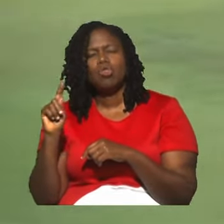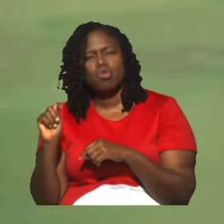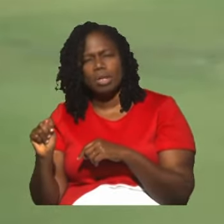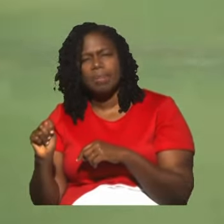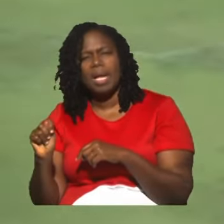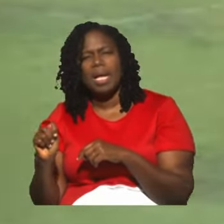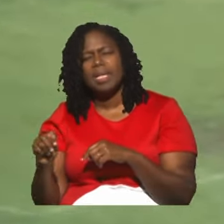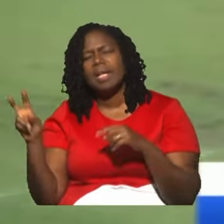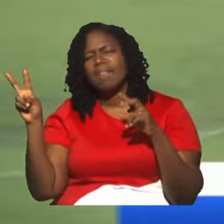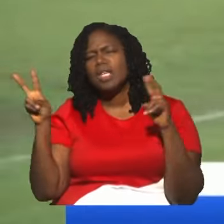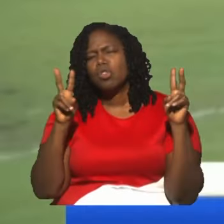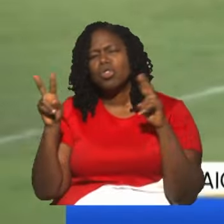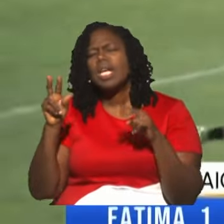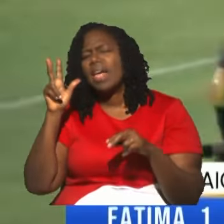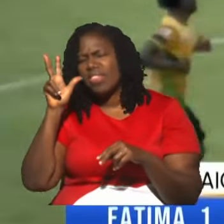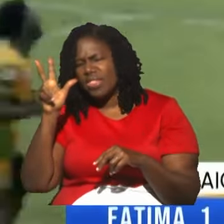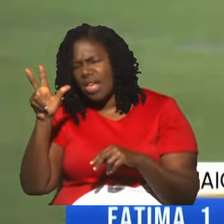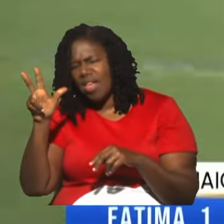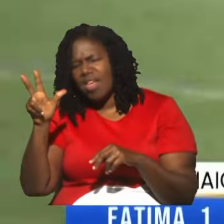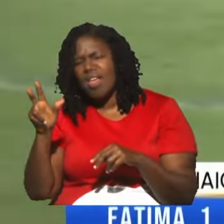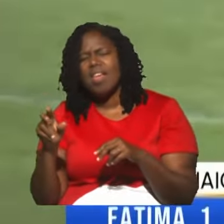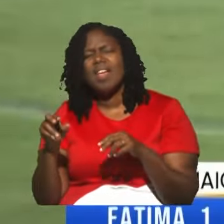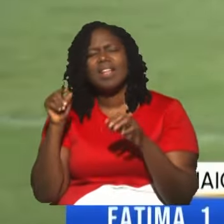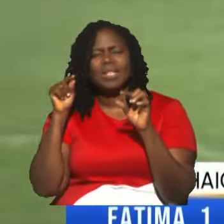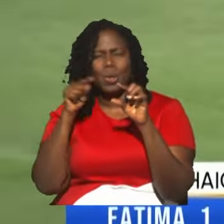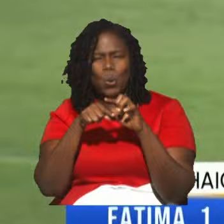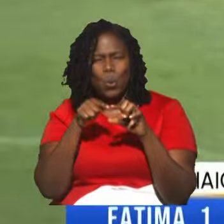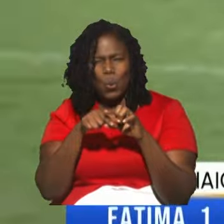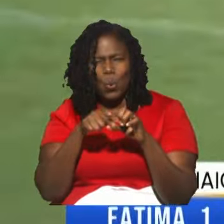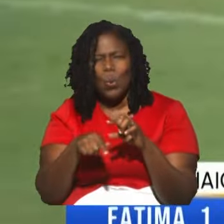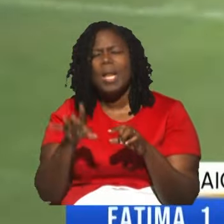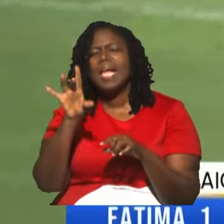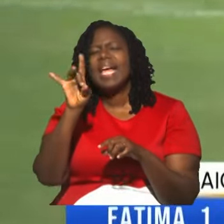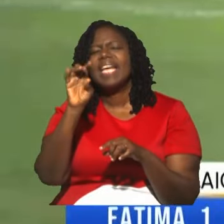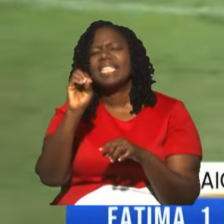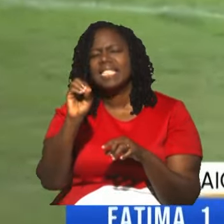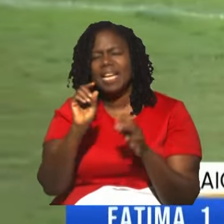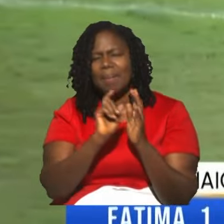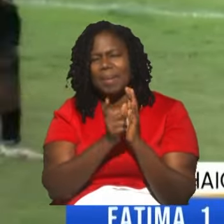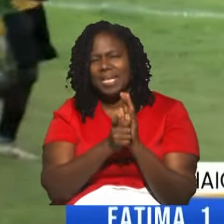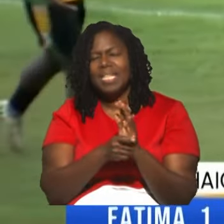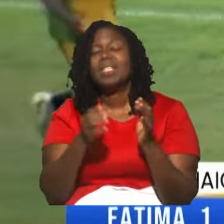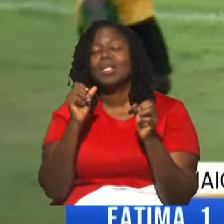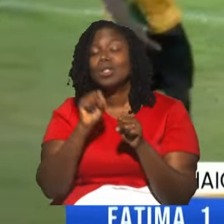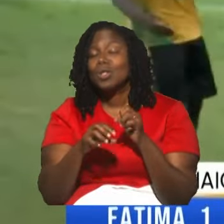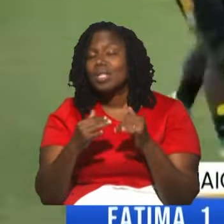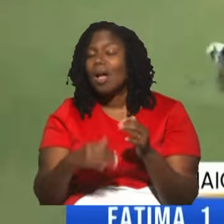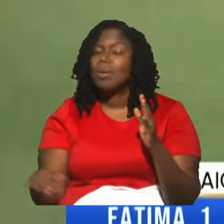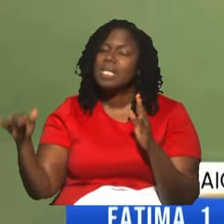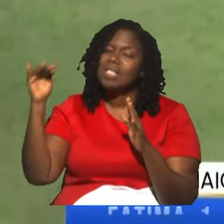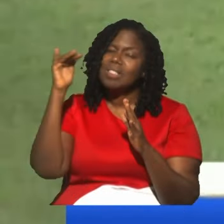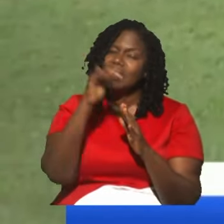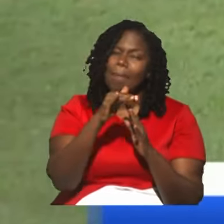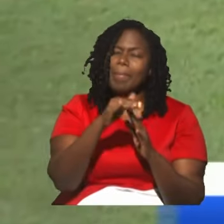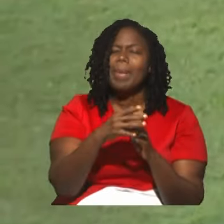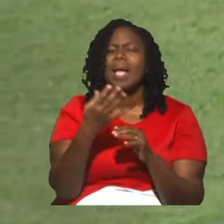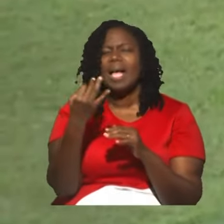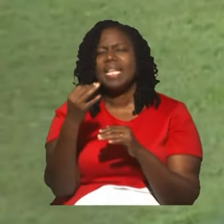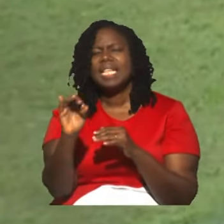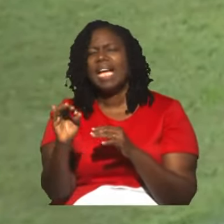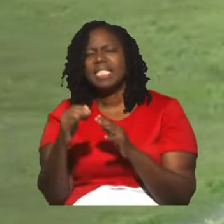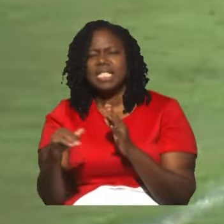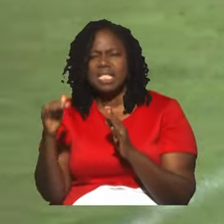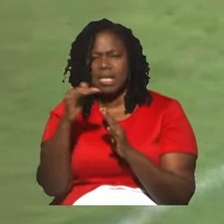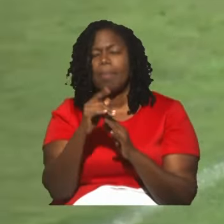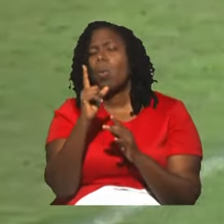with a third goal in the 80th minute, which now sees them sitting on the top standings on 19 points with one game